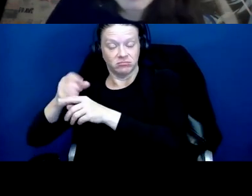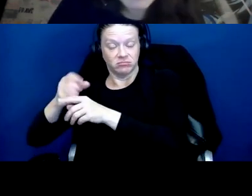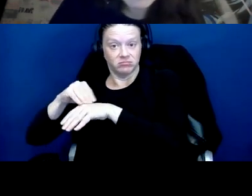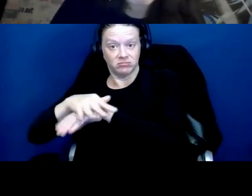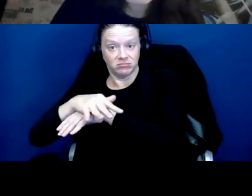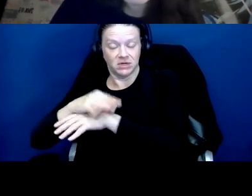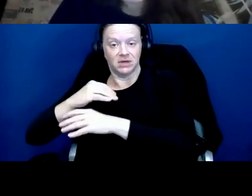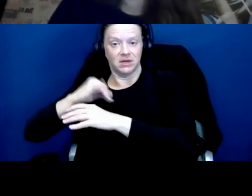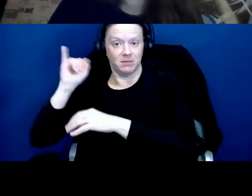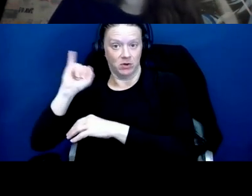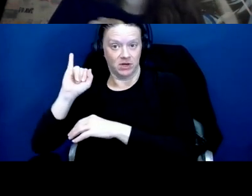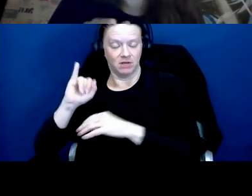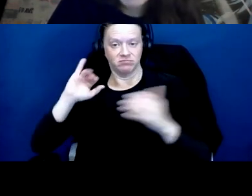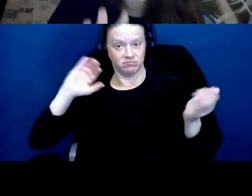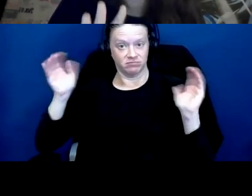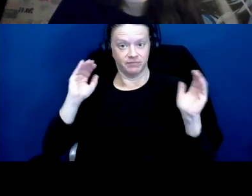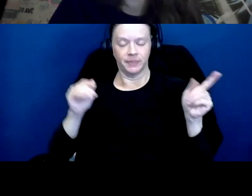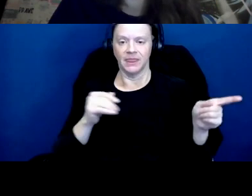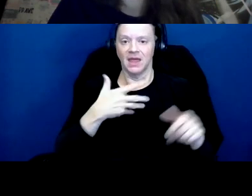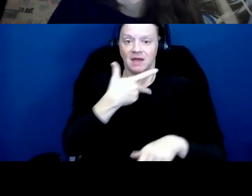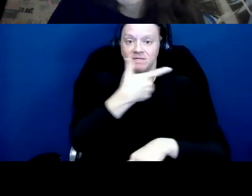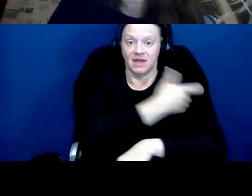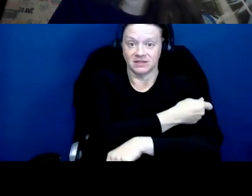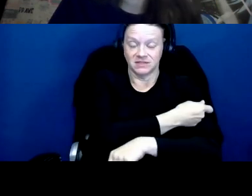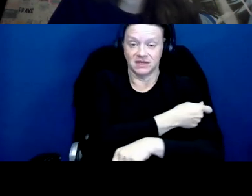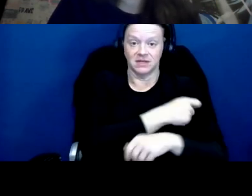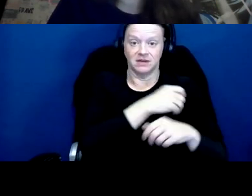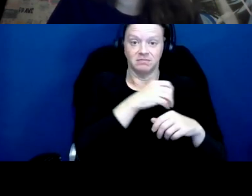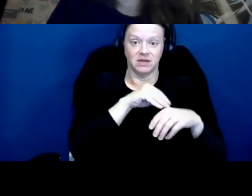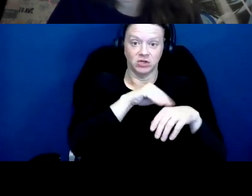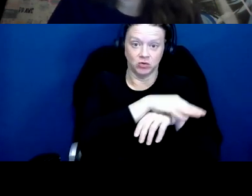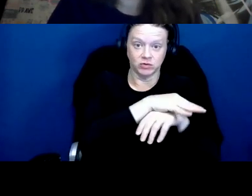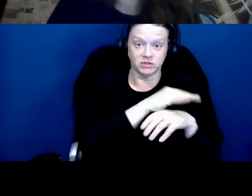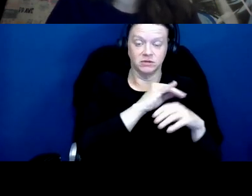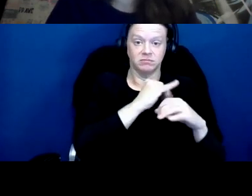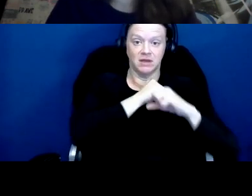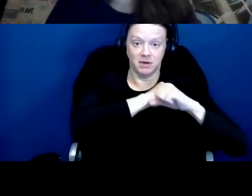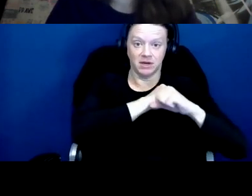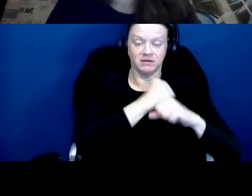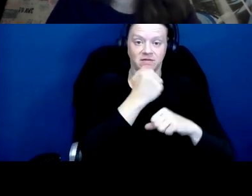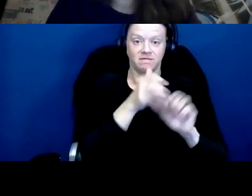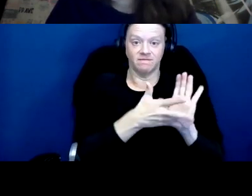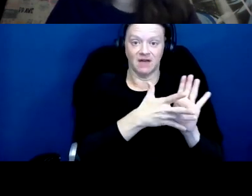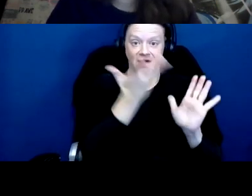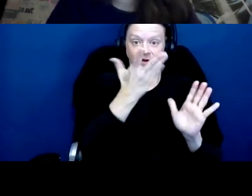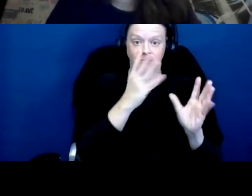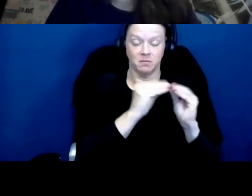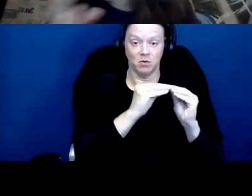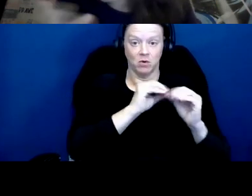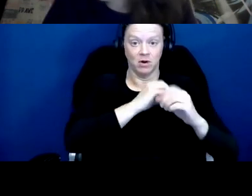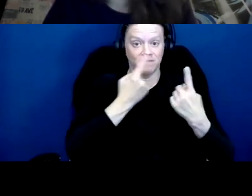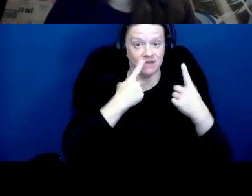Vaccine-induced immunity is 5 times more effective at preventing COVID-19 infection